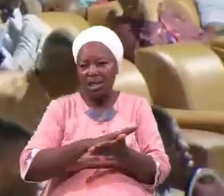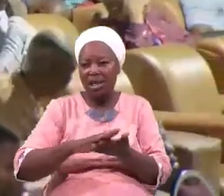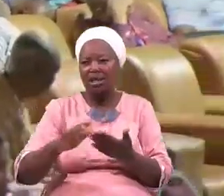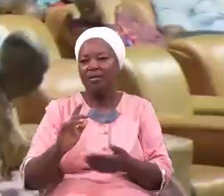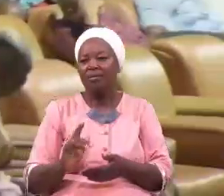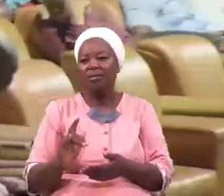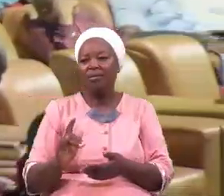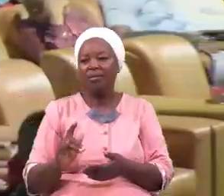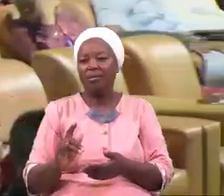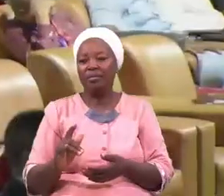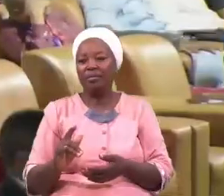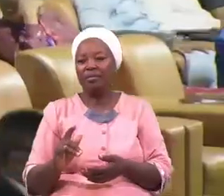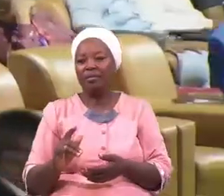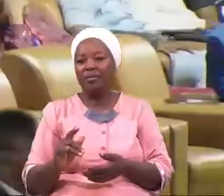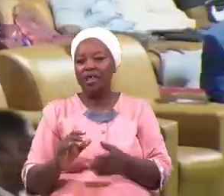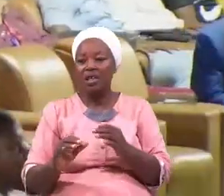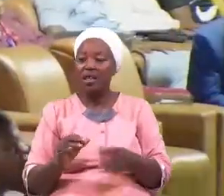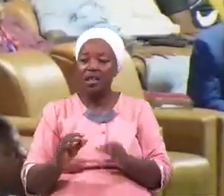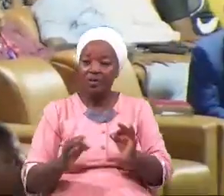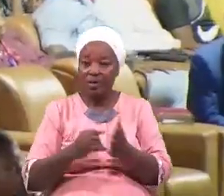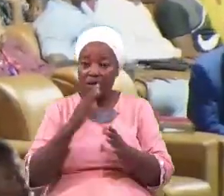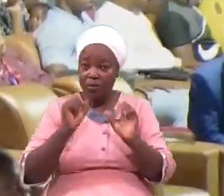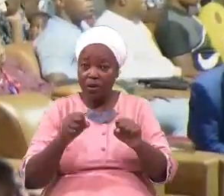If possible, write in capital letters.